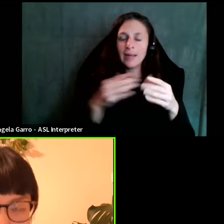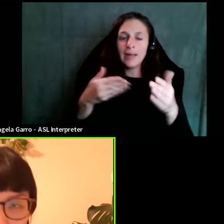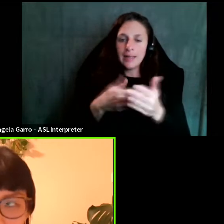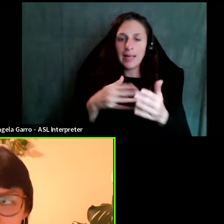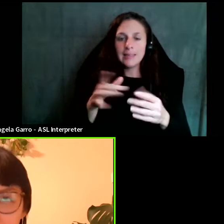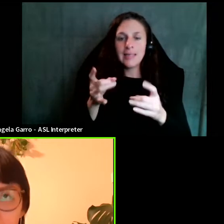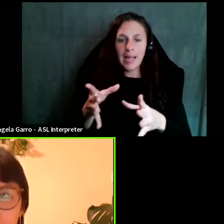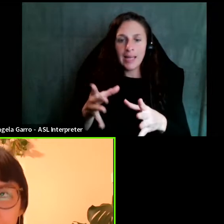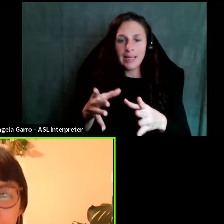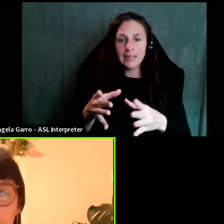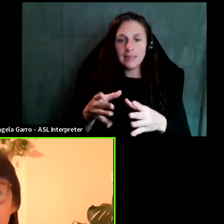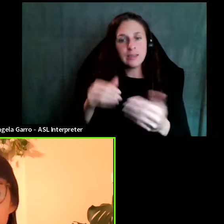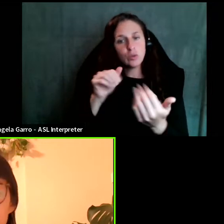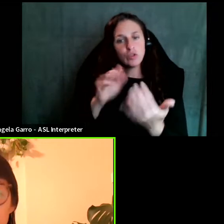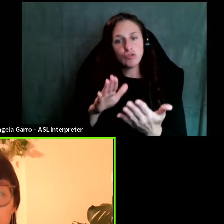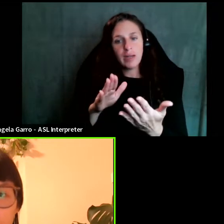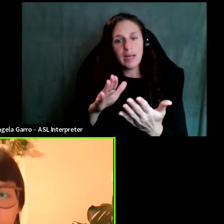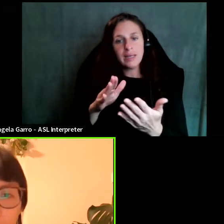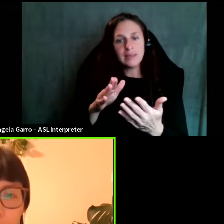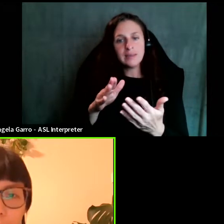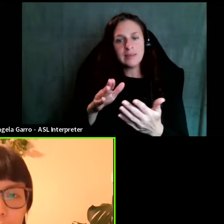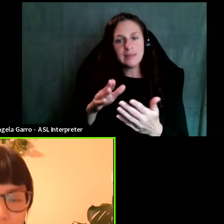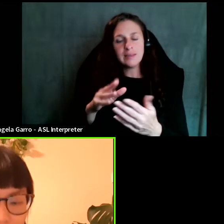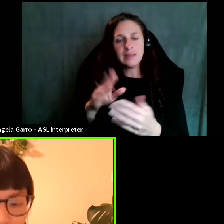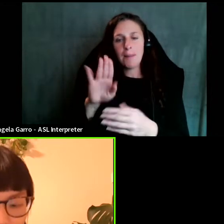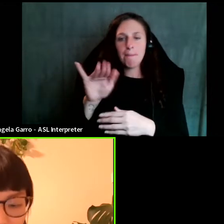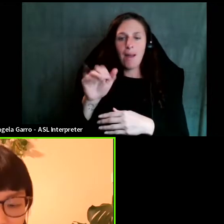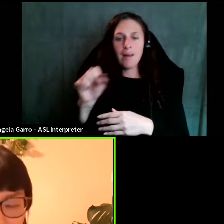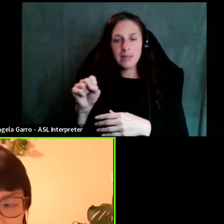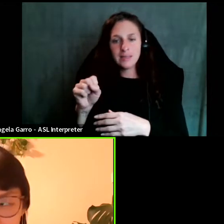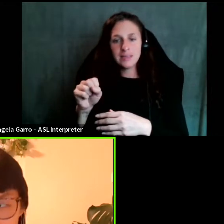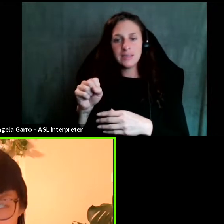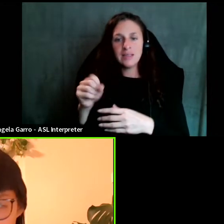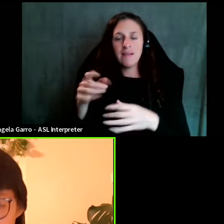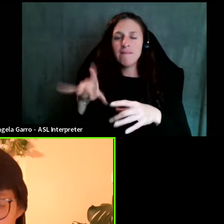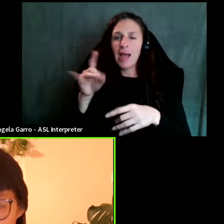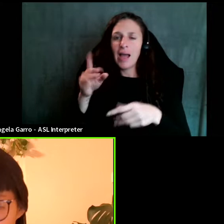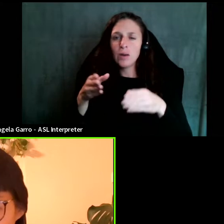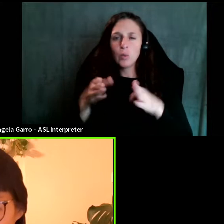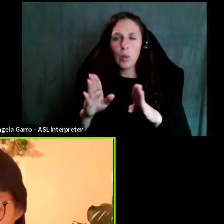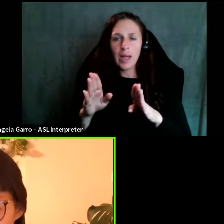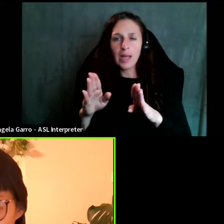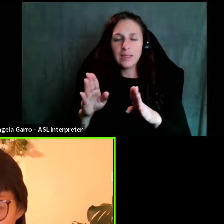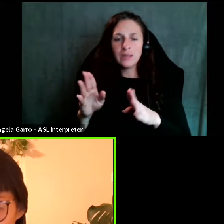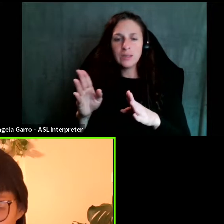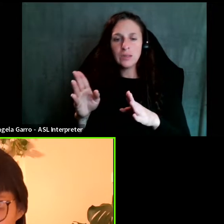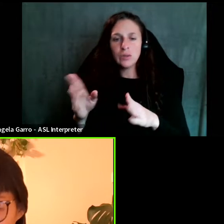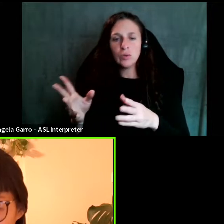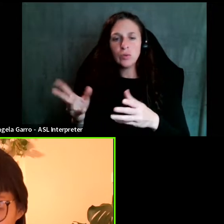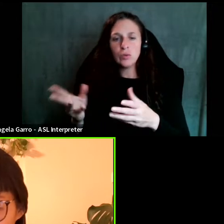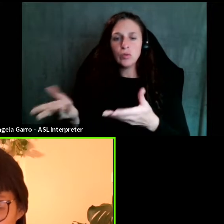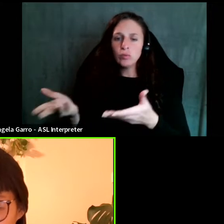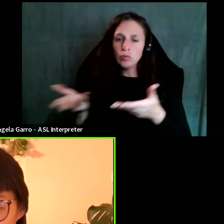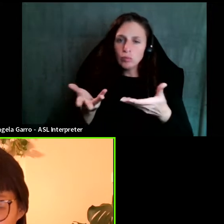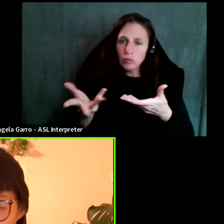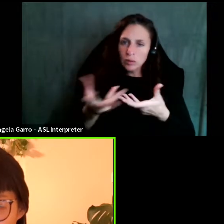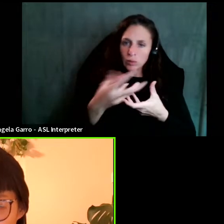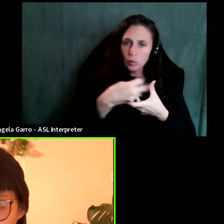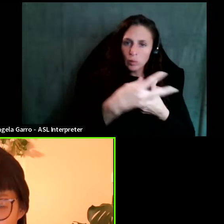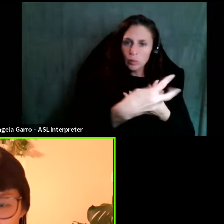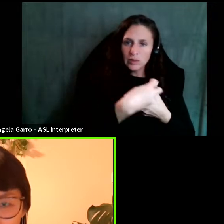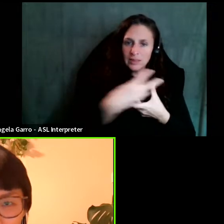implicit bias and find ways to bring inclusivity and I'm not